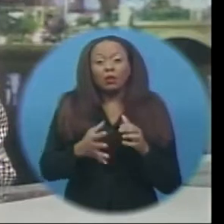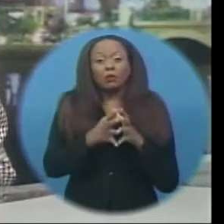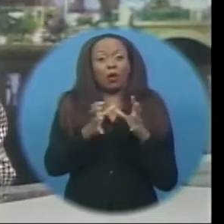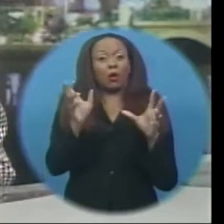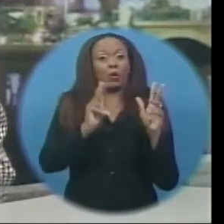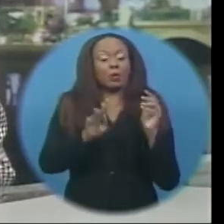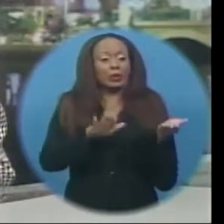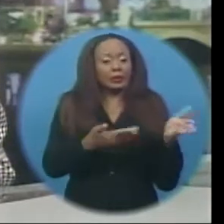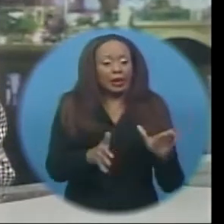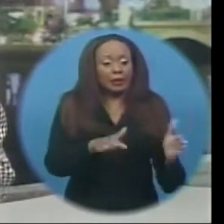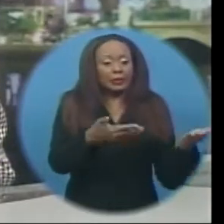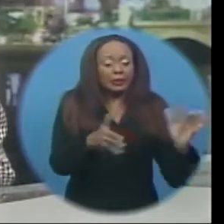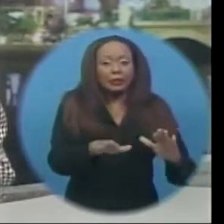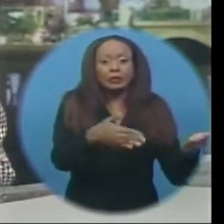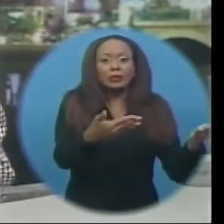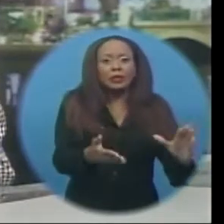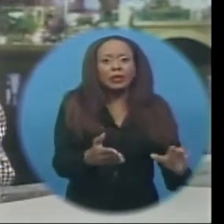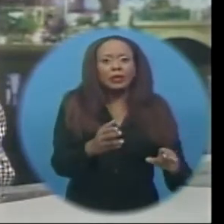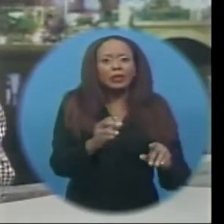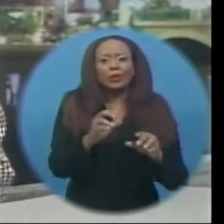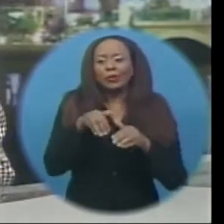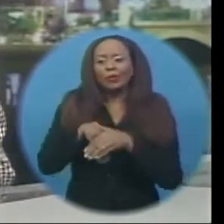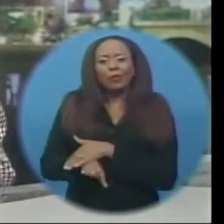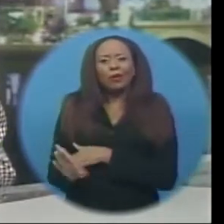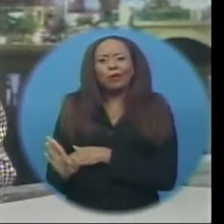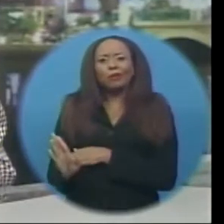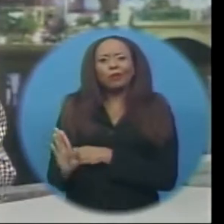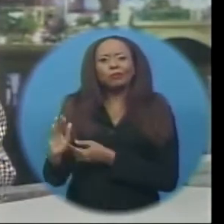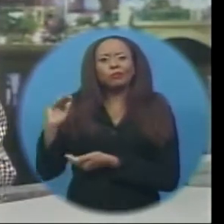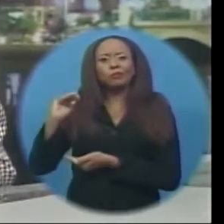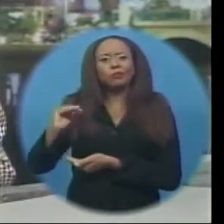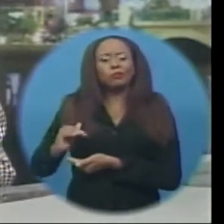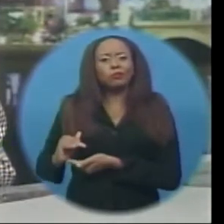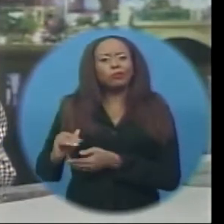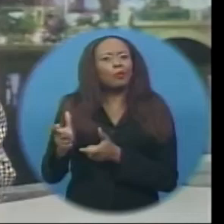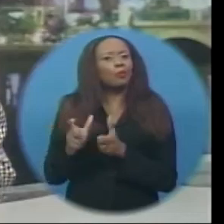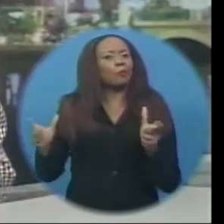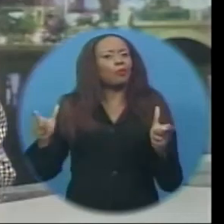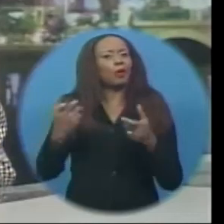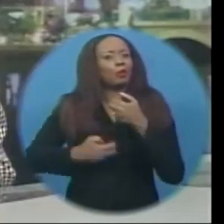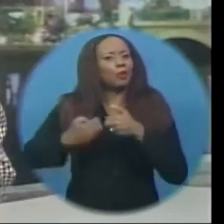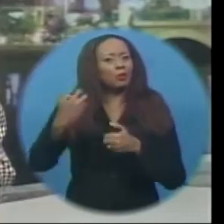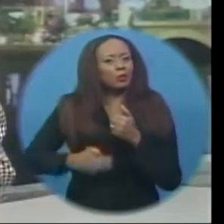than births in recent years. He believes it's the biggest issue facing the country.